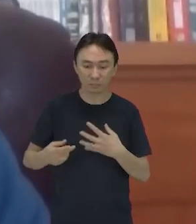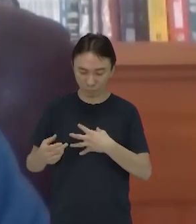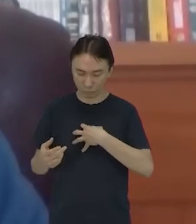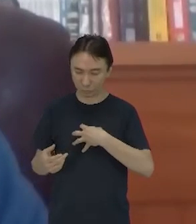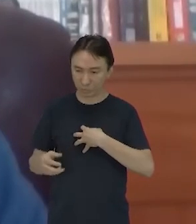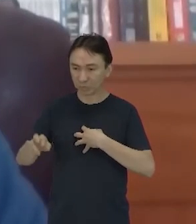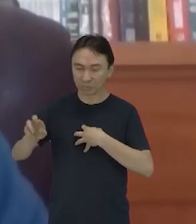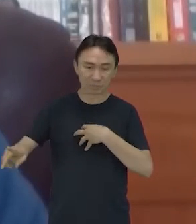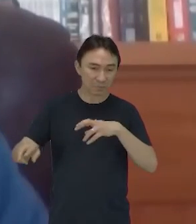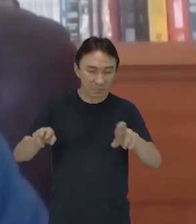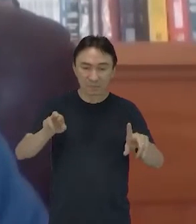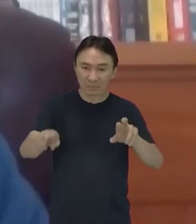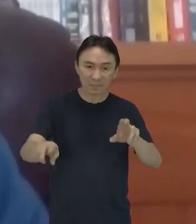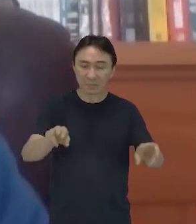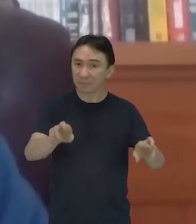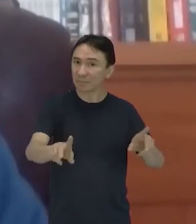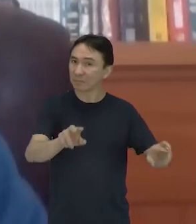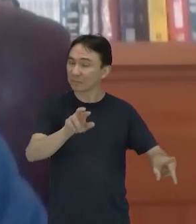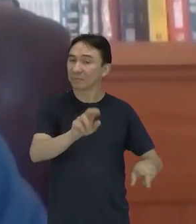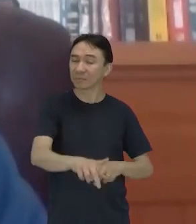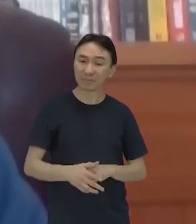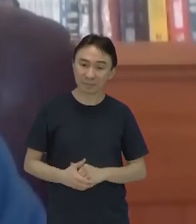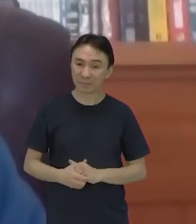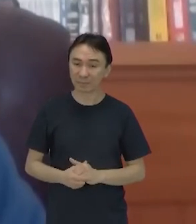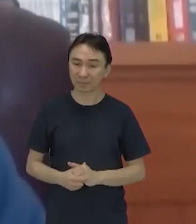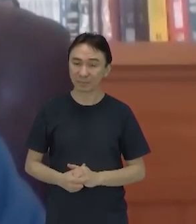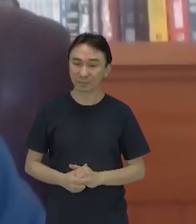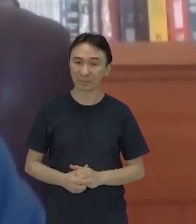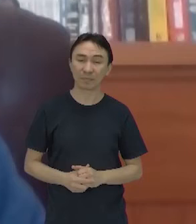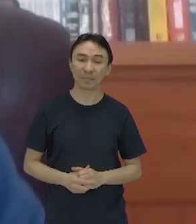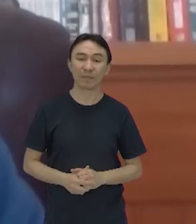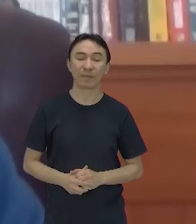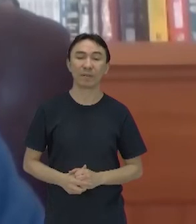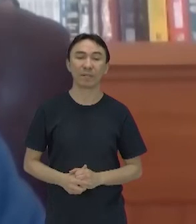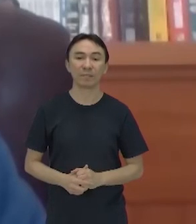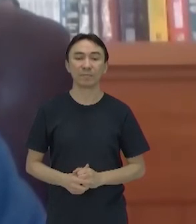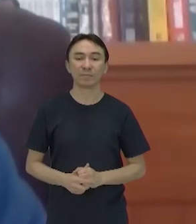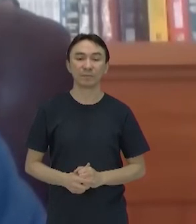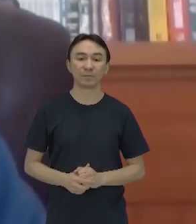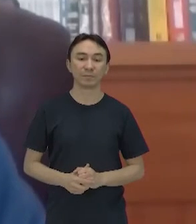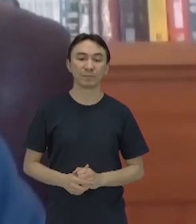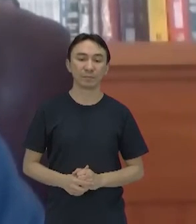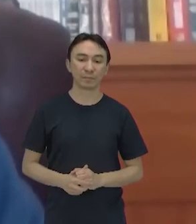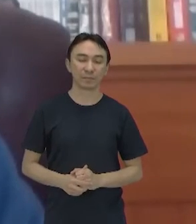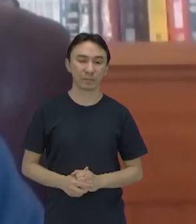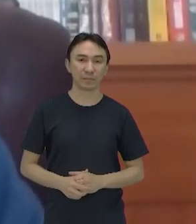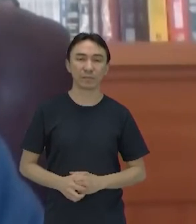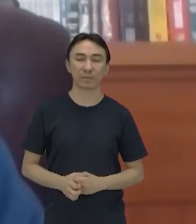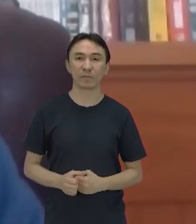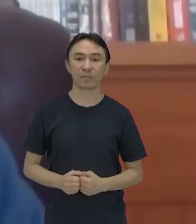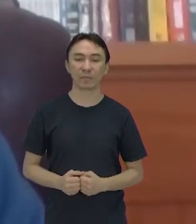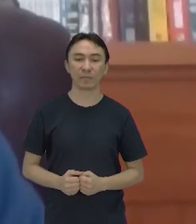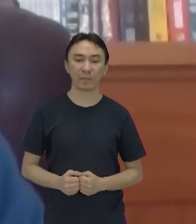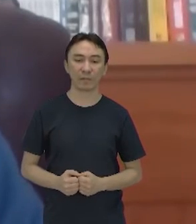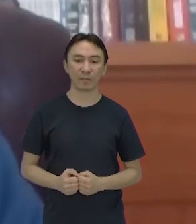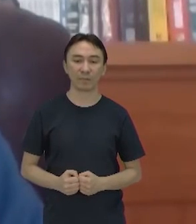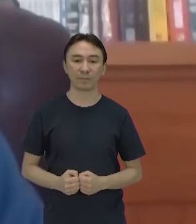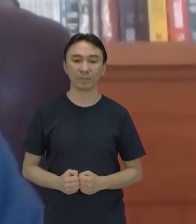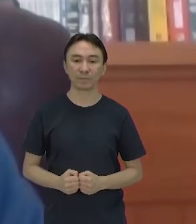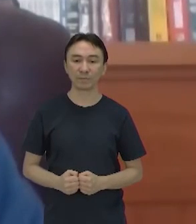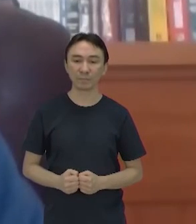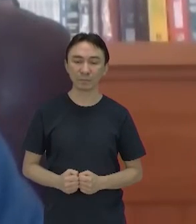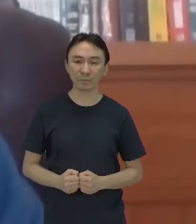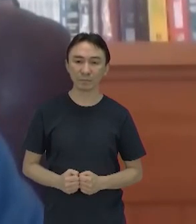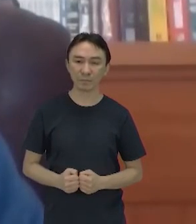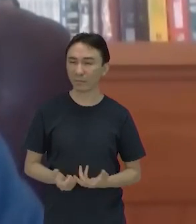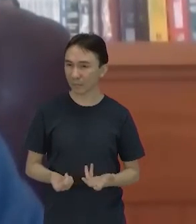I have different challenges when translating Spider-Man and translating X-Men. Os